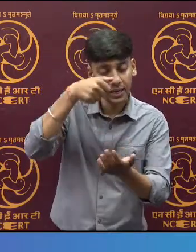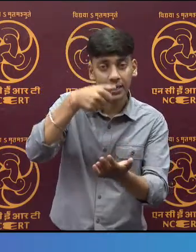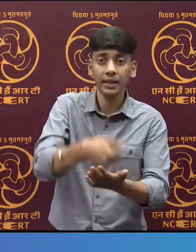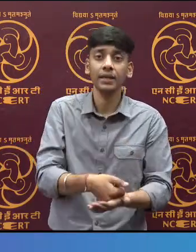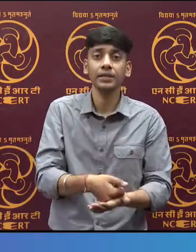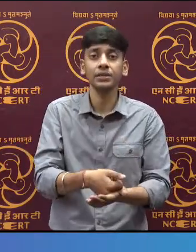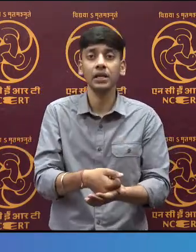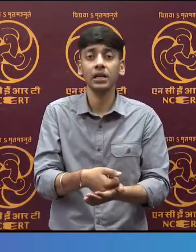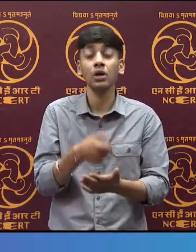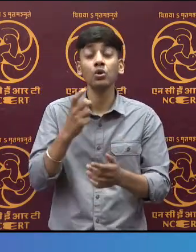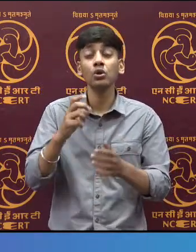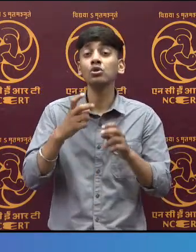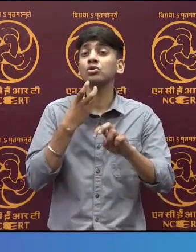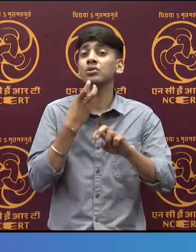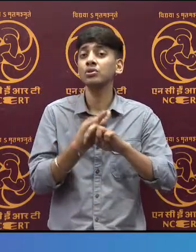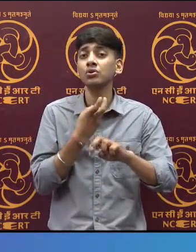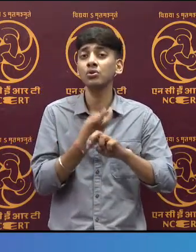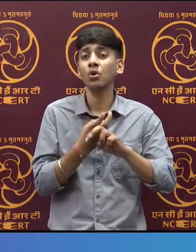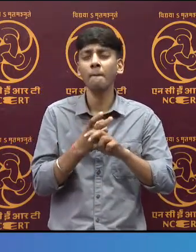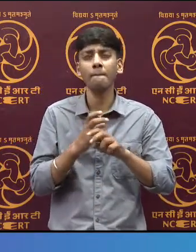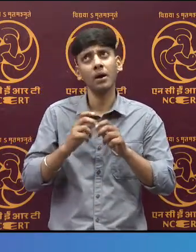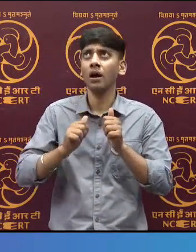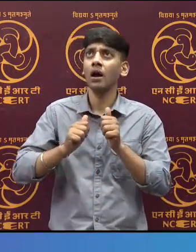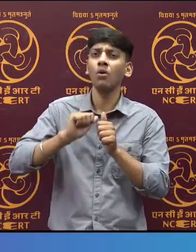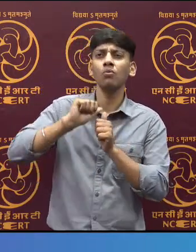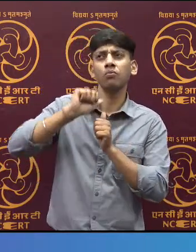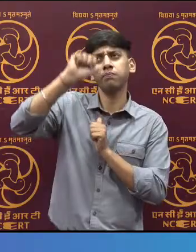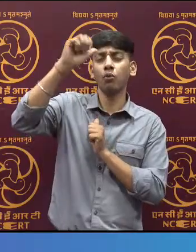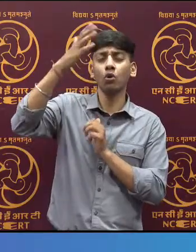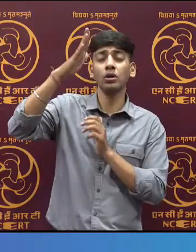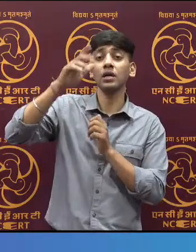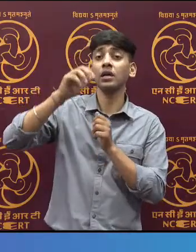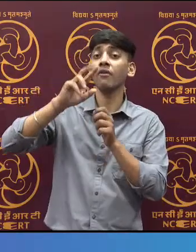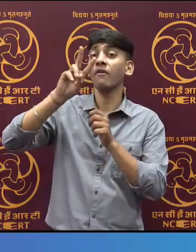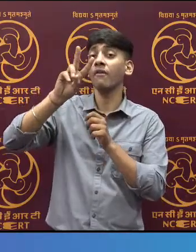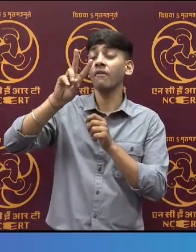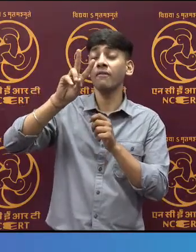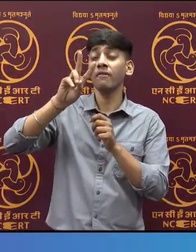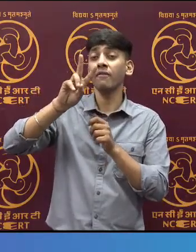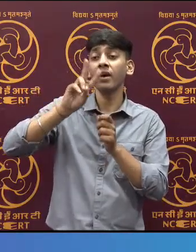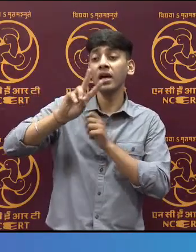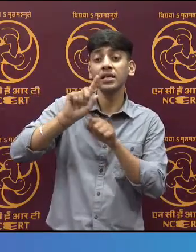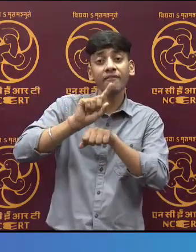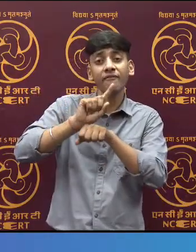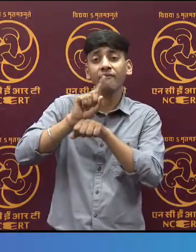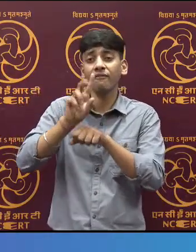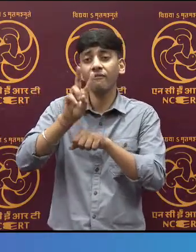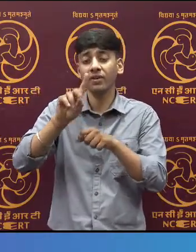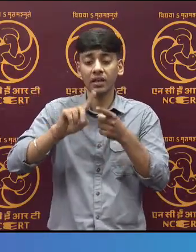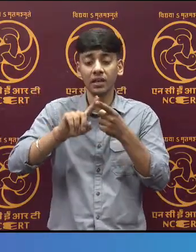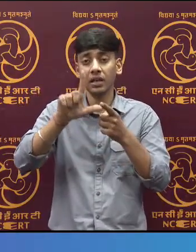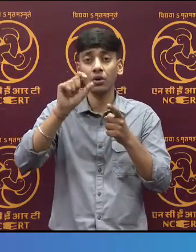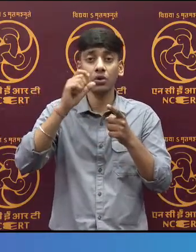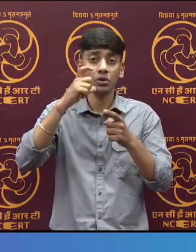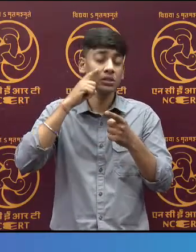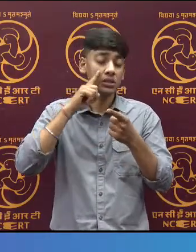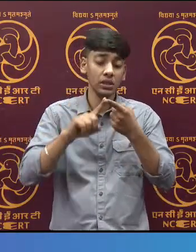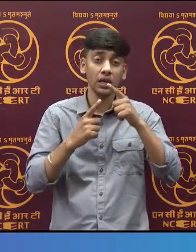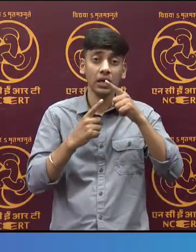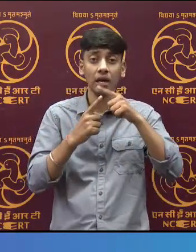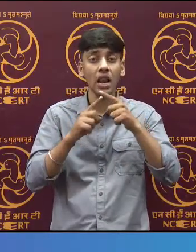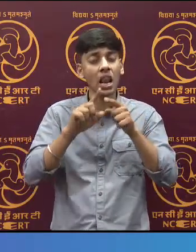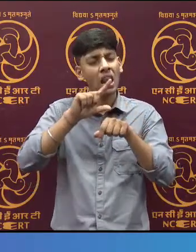reach the maximum point or the maximum height, its velocity will become 0. What it is experiencing now? It is